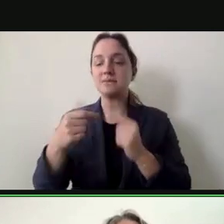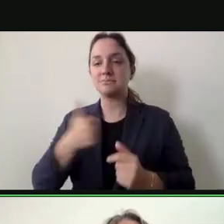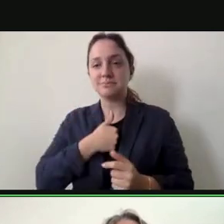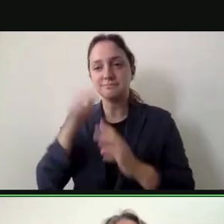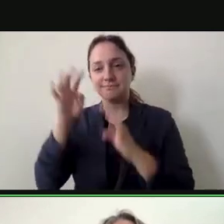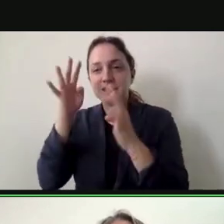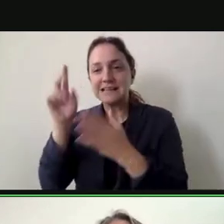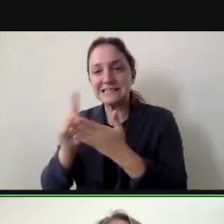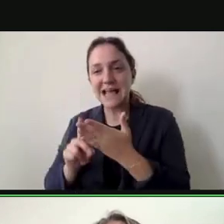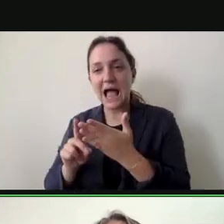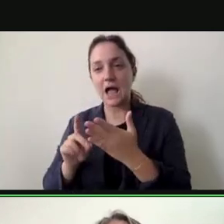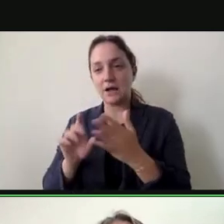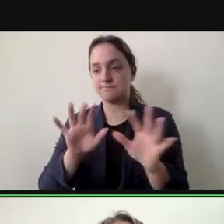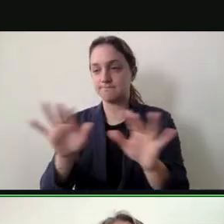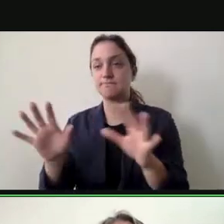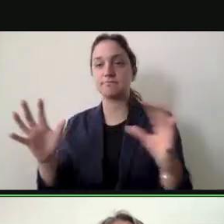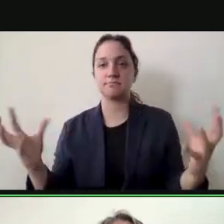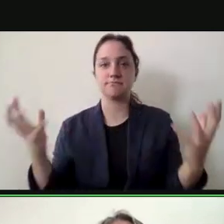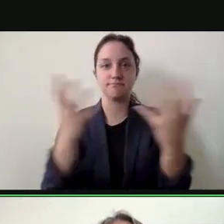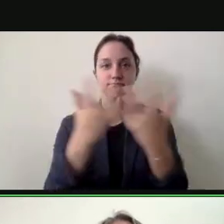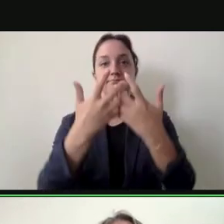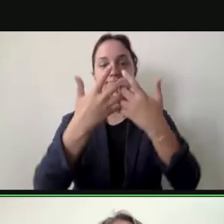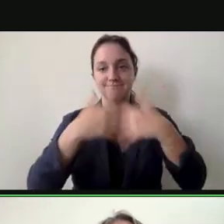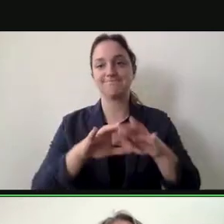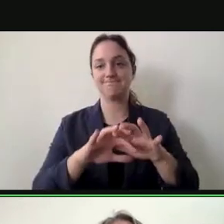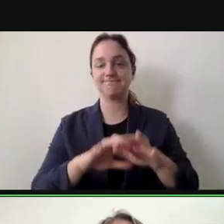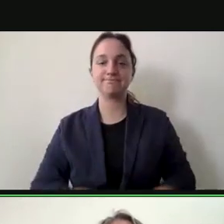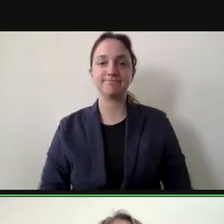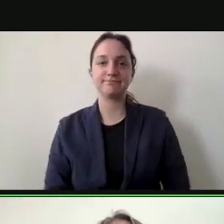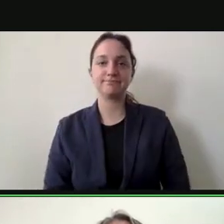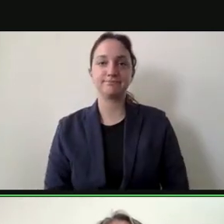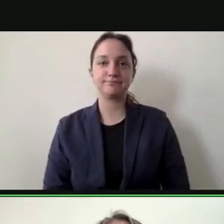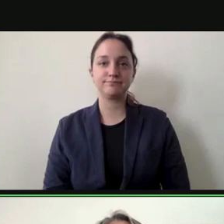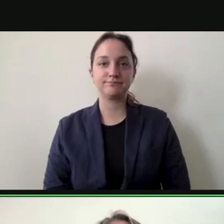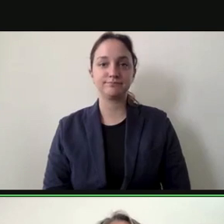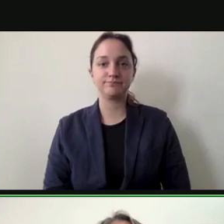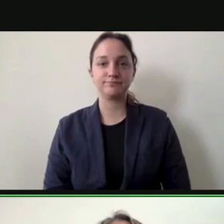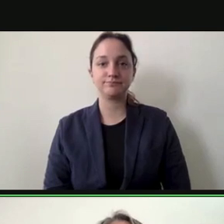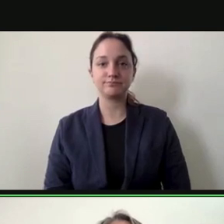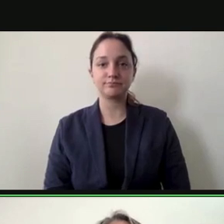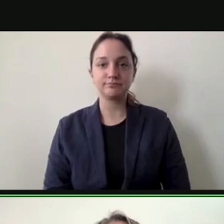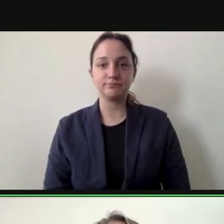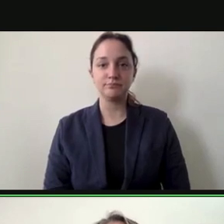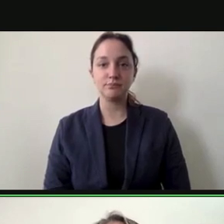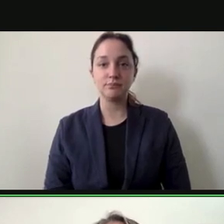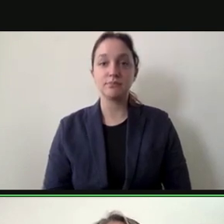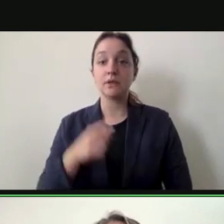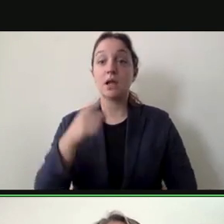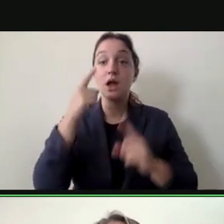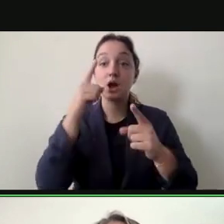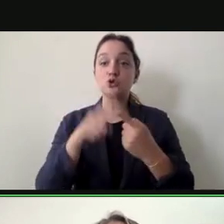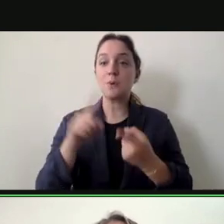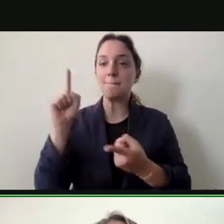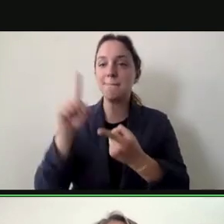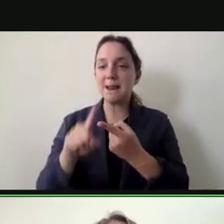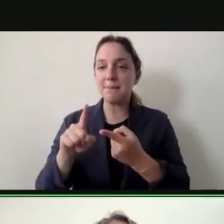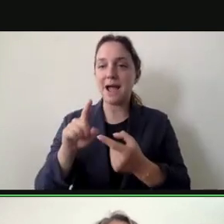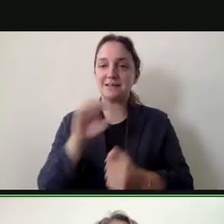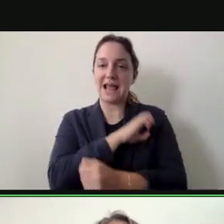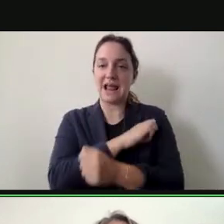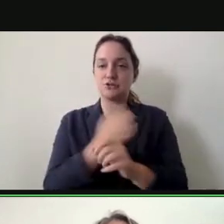to designers, builders, and operators. The RSF was designed to minimize its energy consumption so